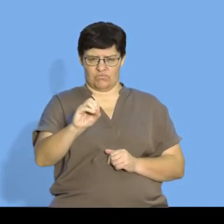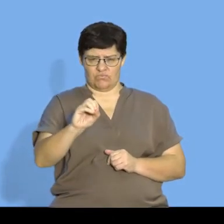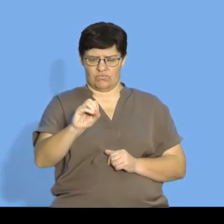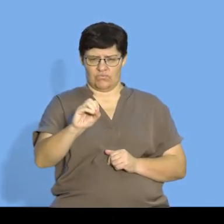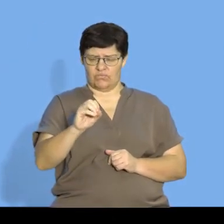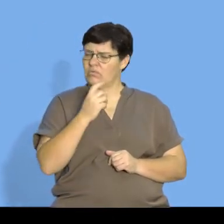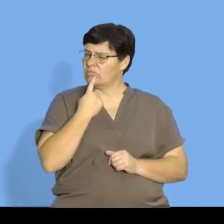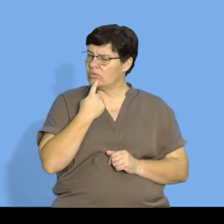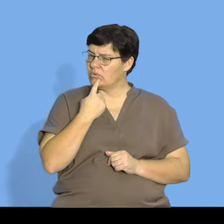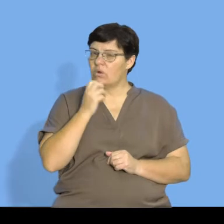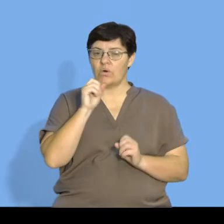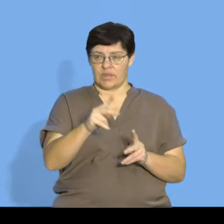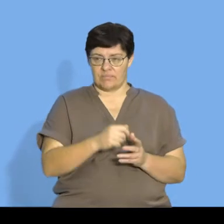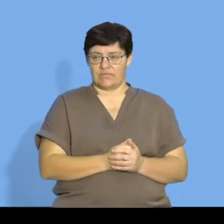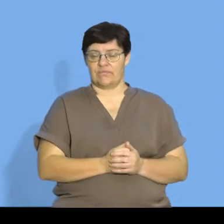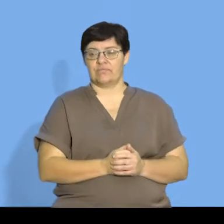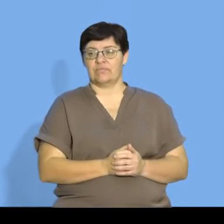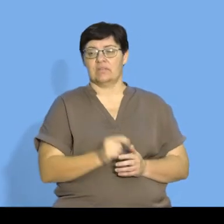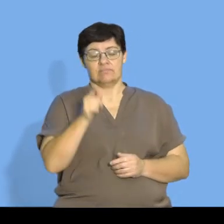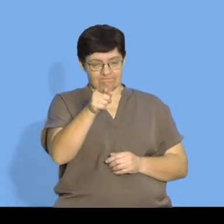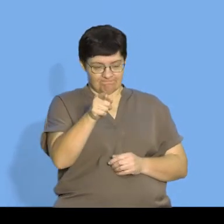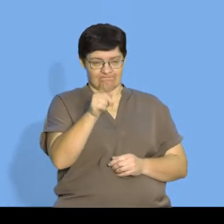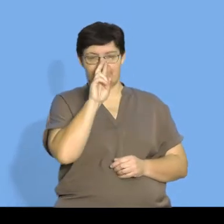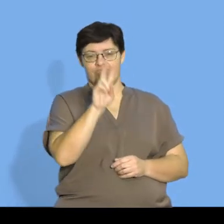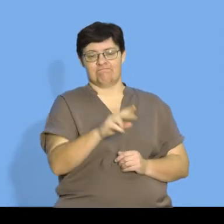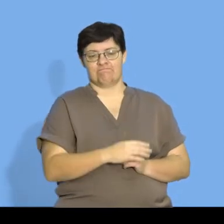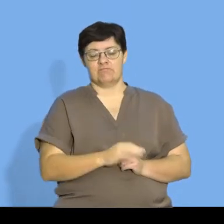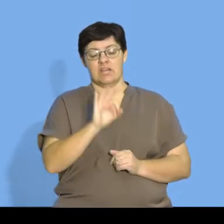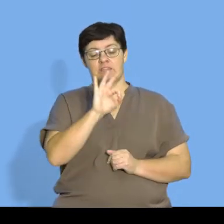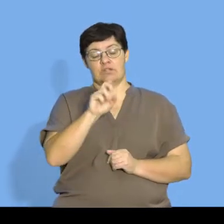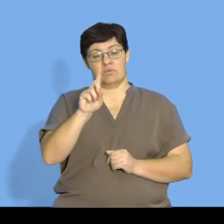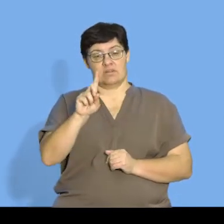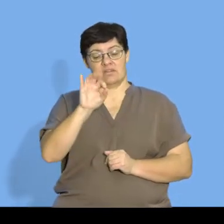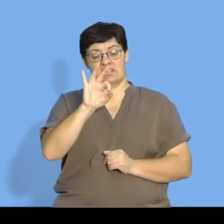31,350. Okay, here we go. There you can see